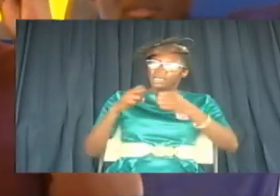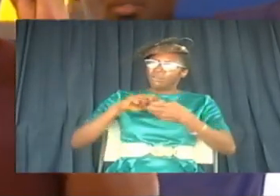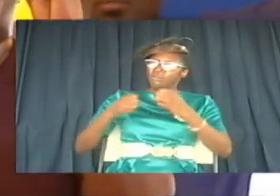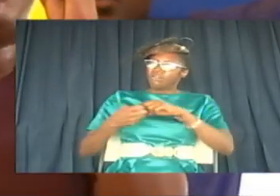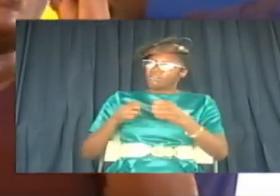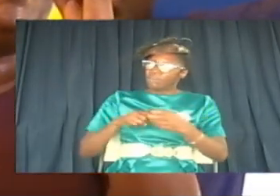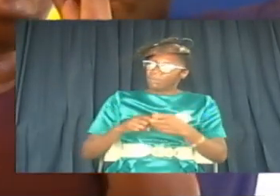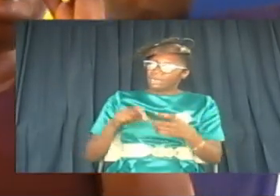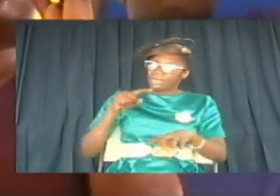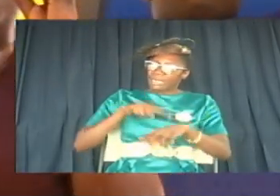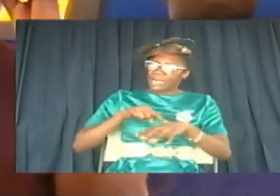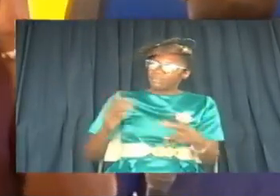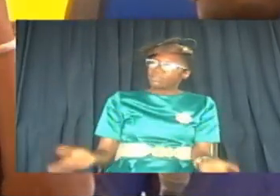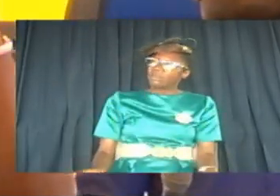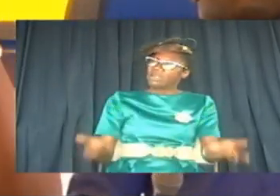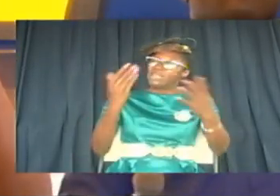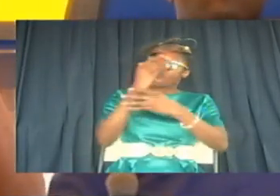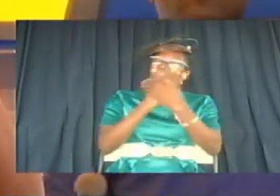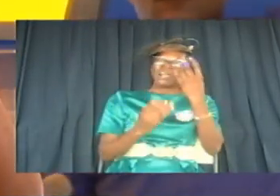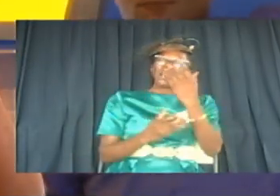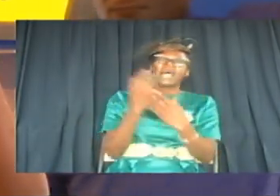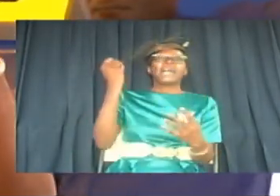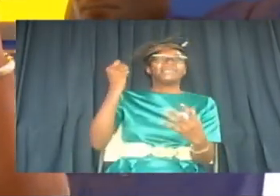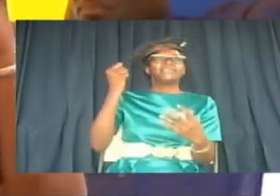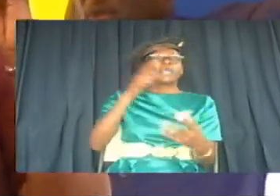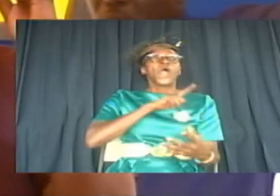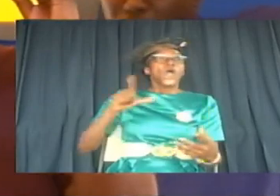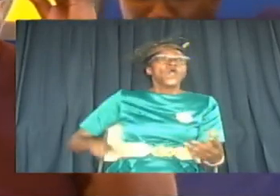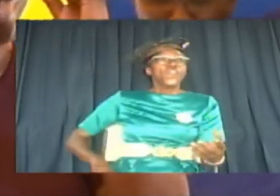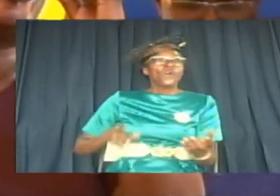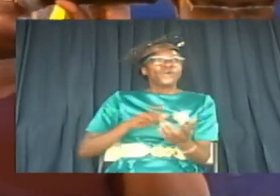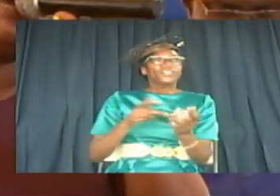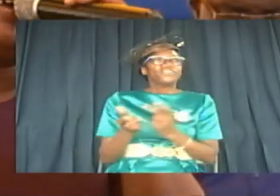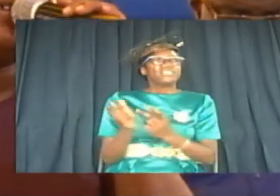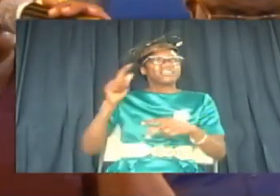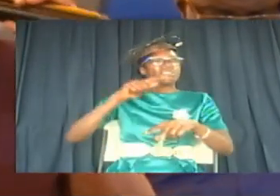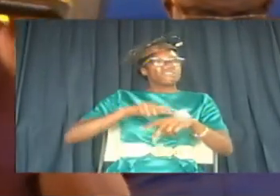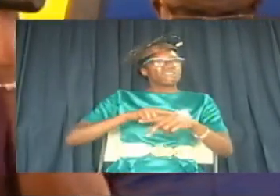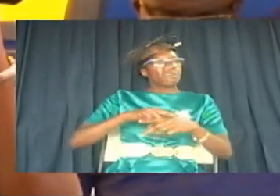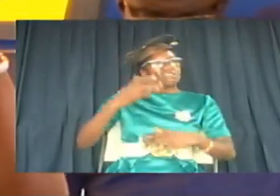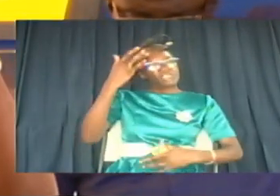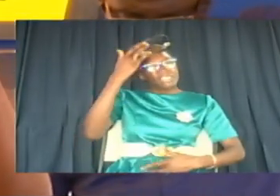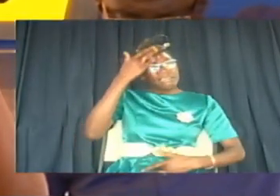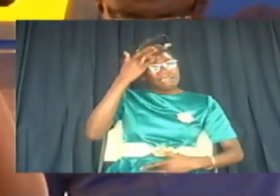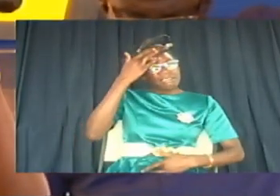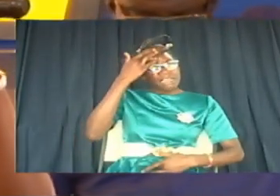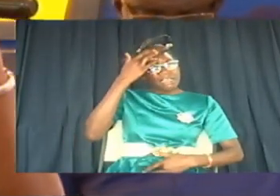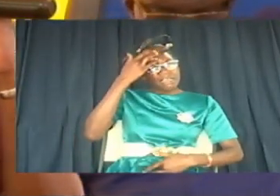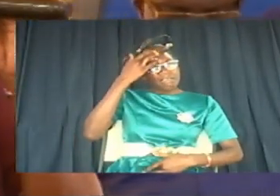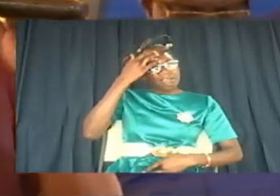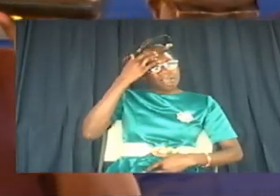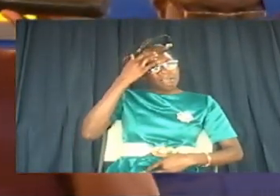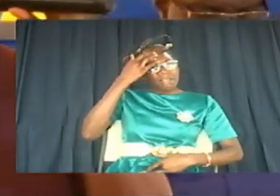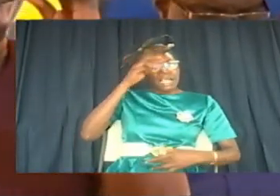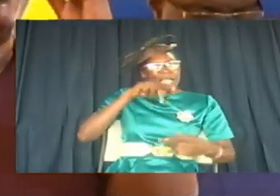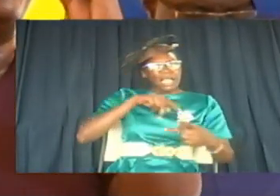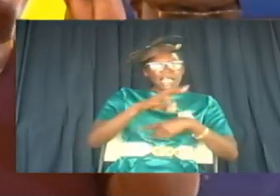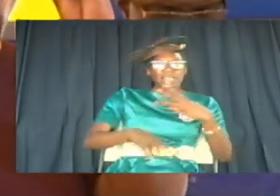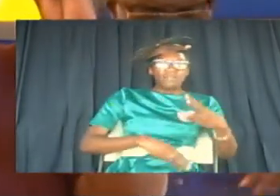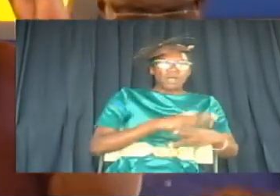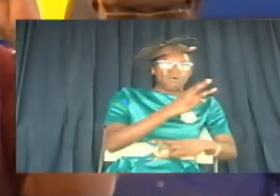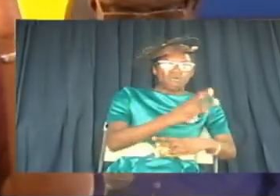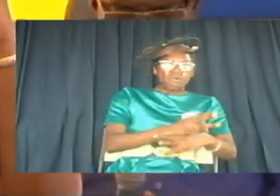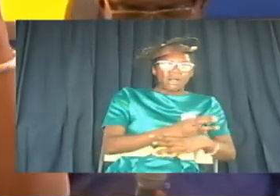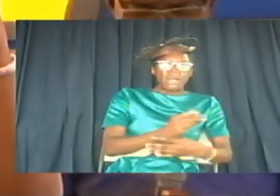we lift our hands. Lord Jesus, touch those that are sick across this world. Help